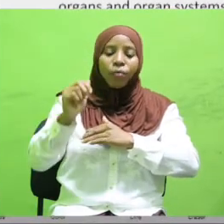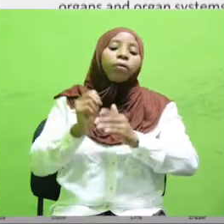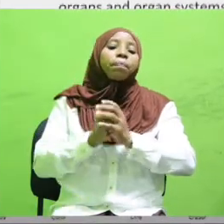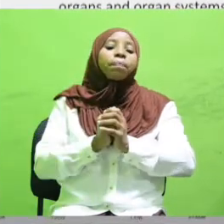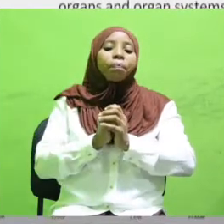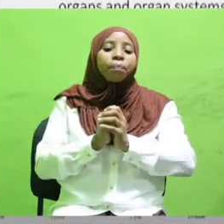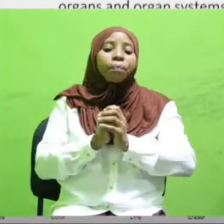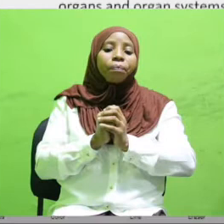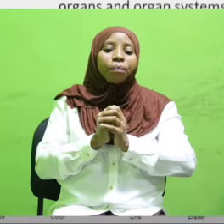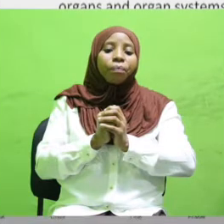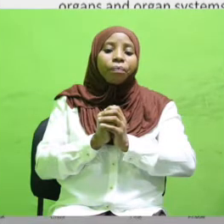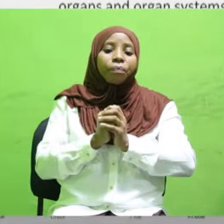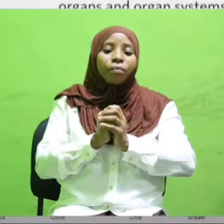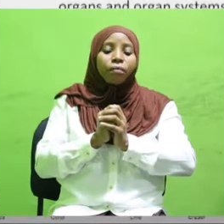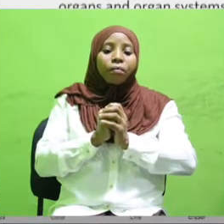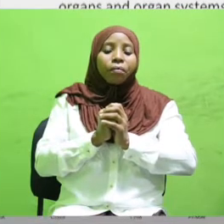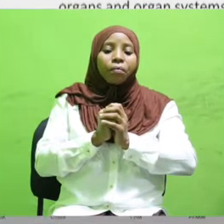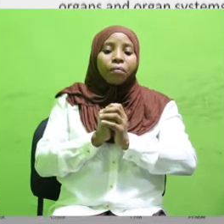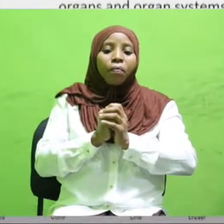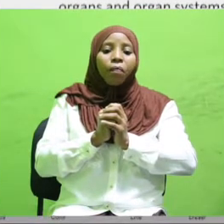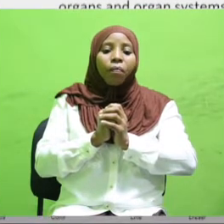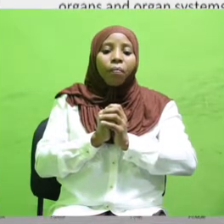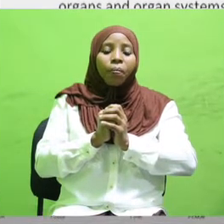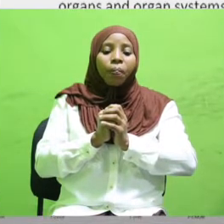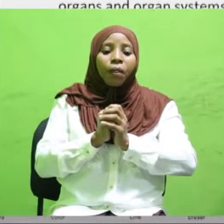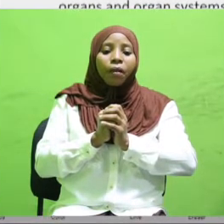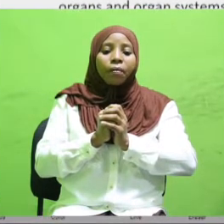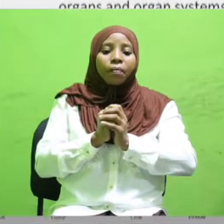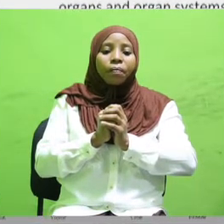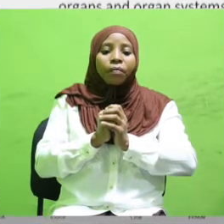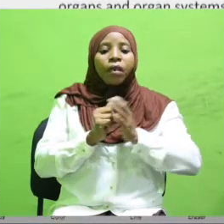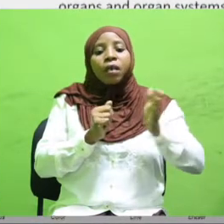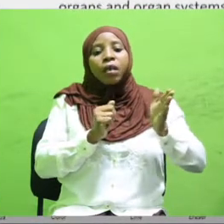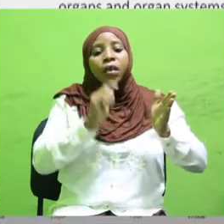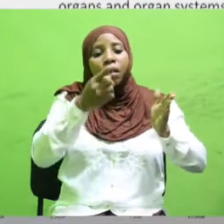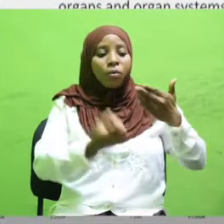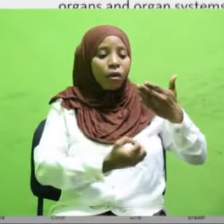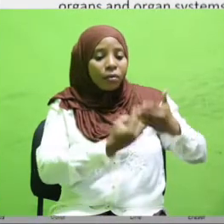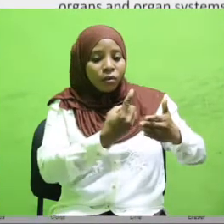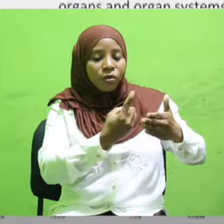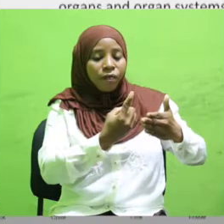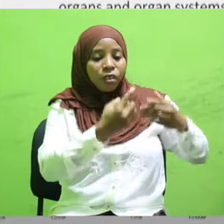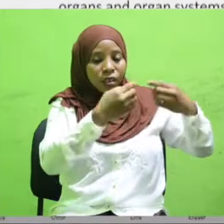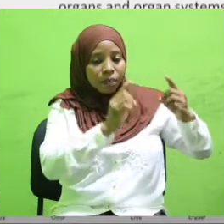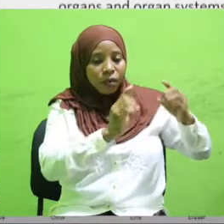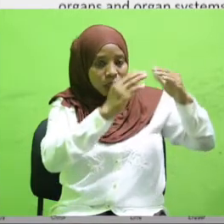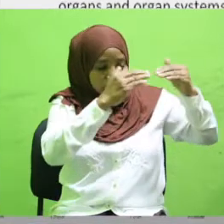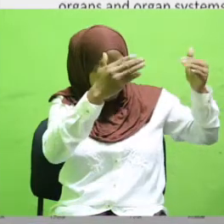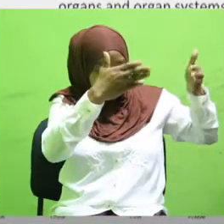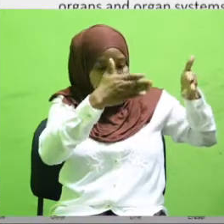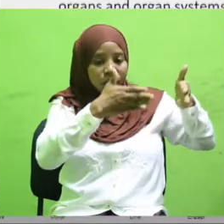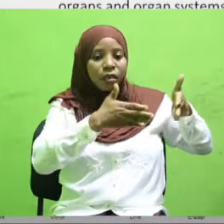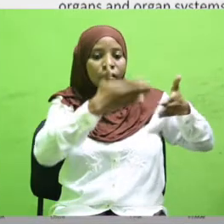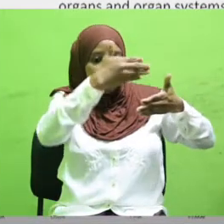tough carbohydrate, which is a tough substance which helps keep the rigidity or the turgidity